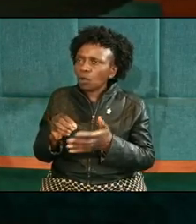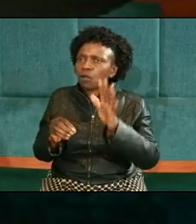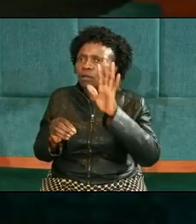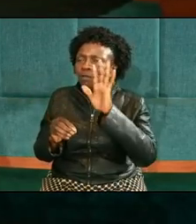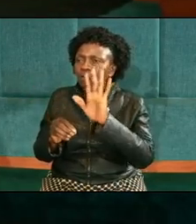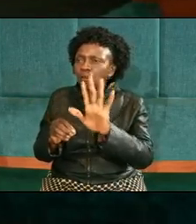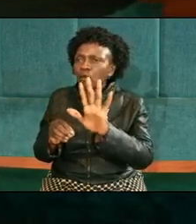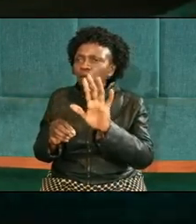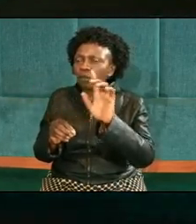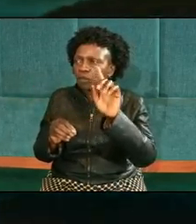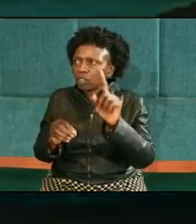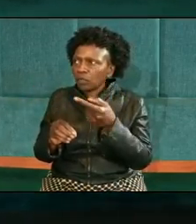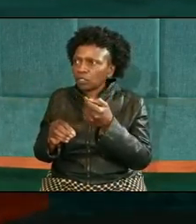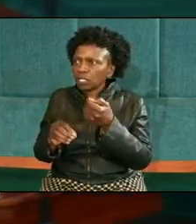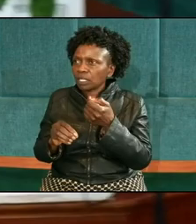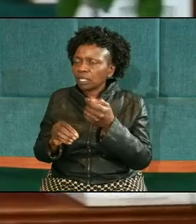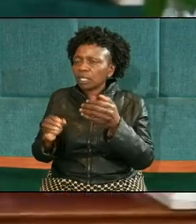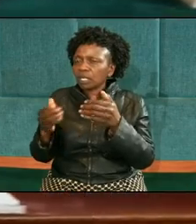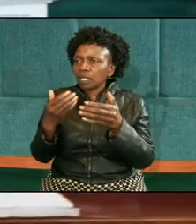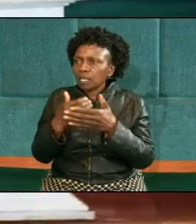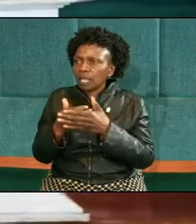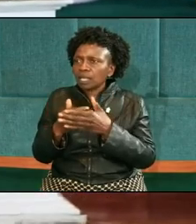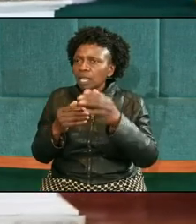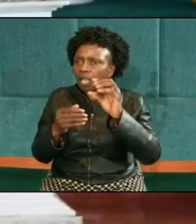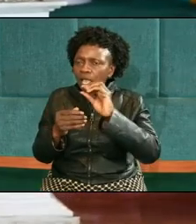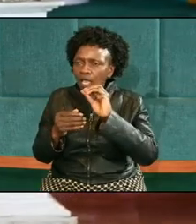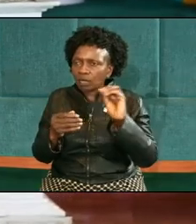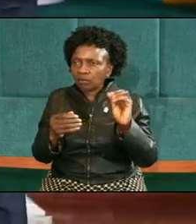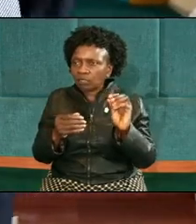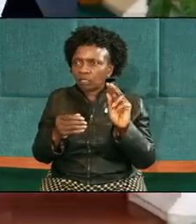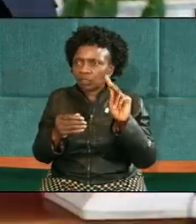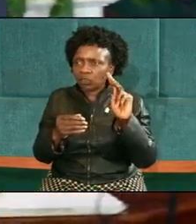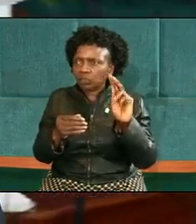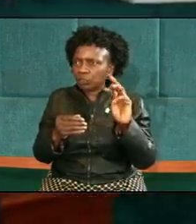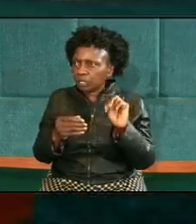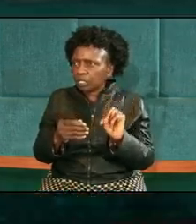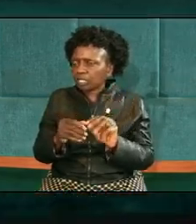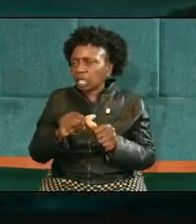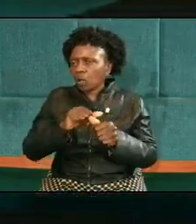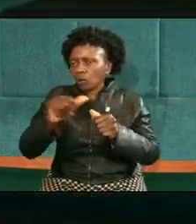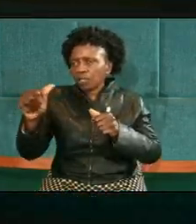is he away from his destination? Add them together now and tell me.